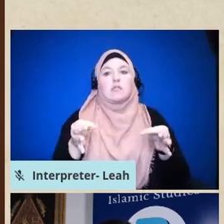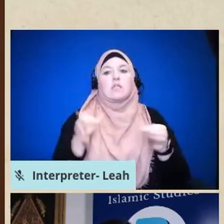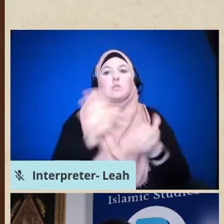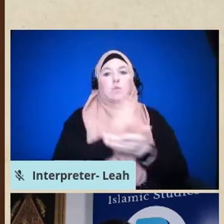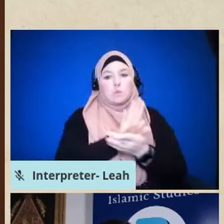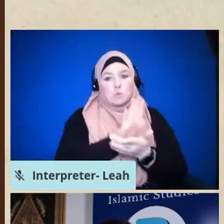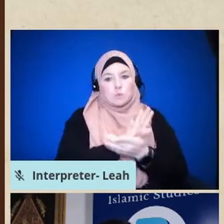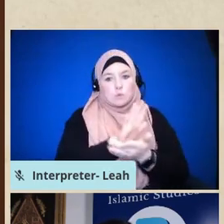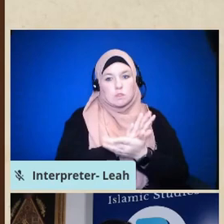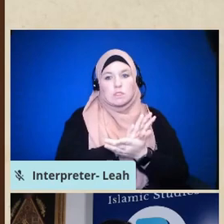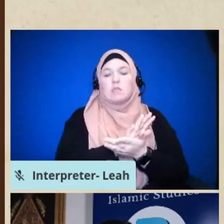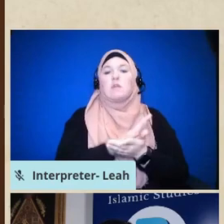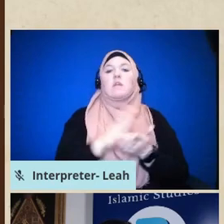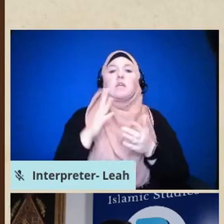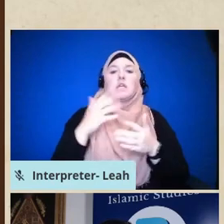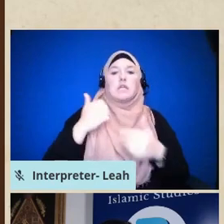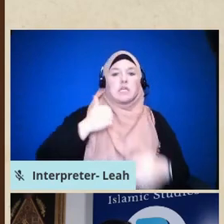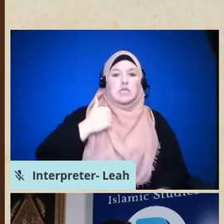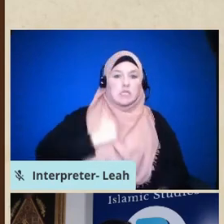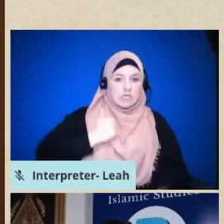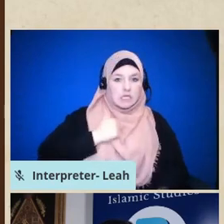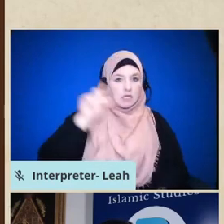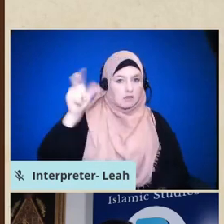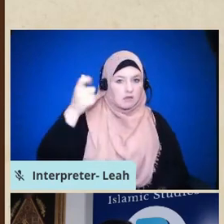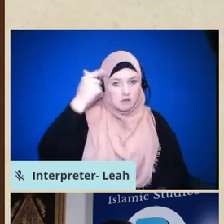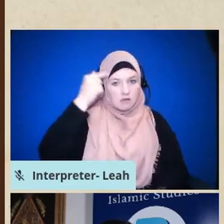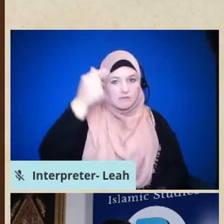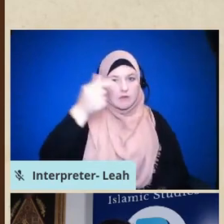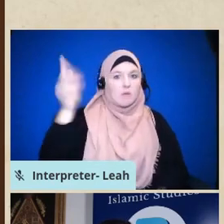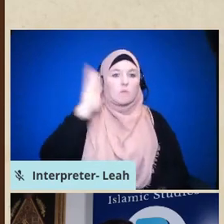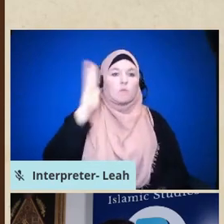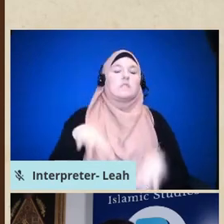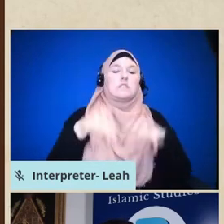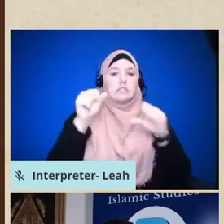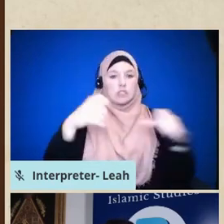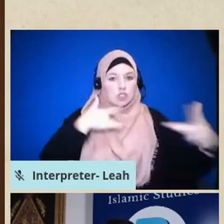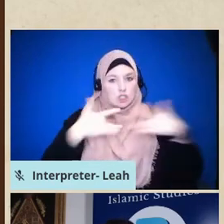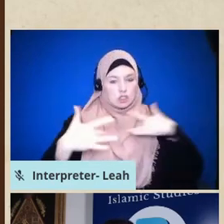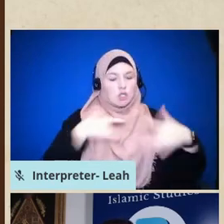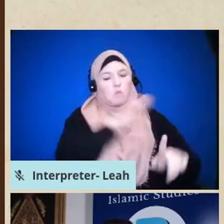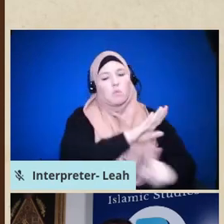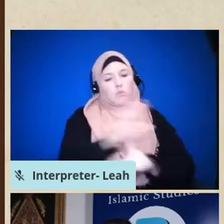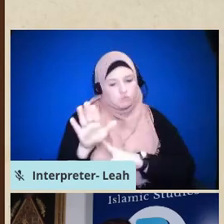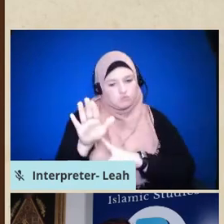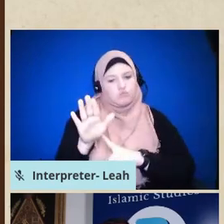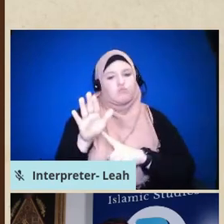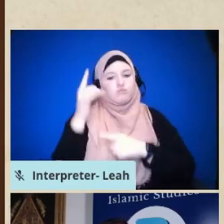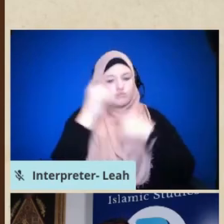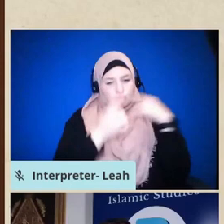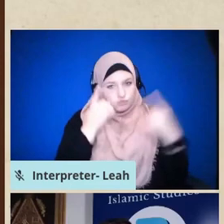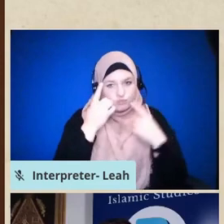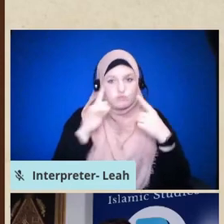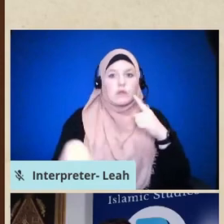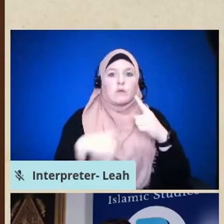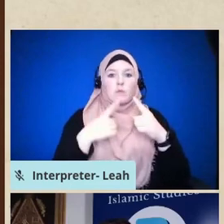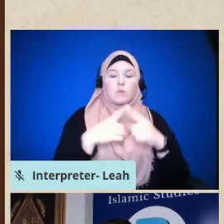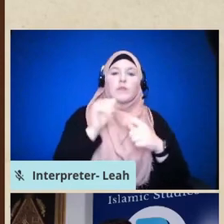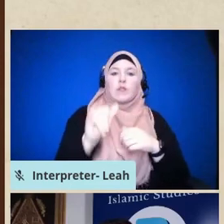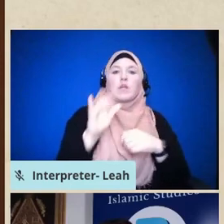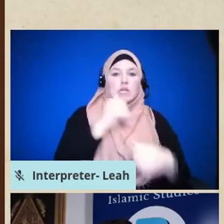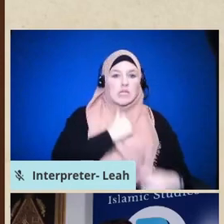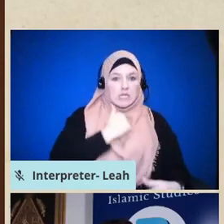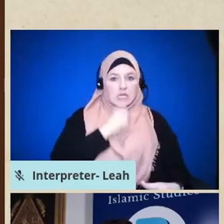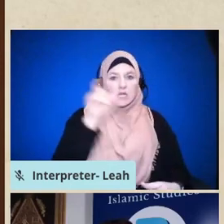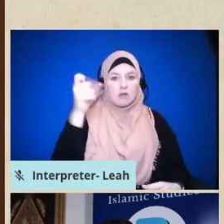school, the Canadian government will take these kind of concerns into consideration when Canadian